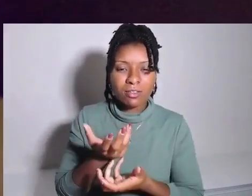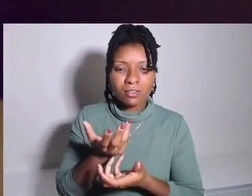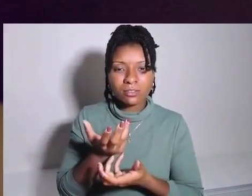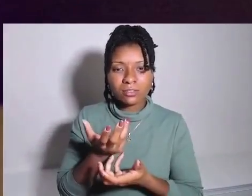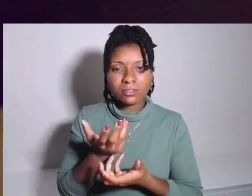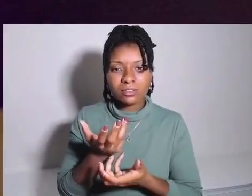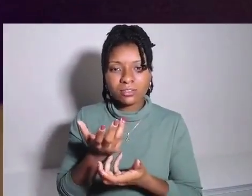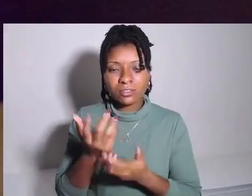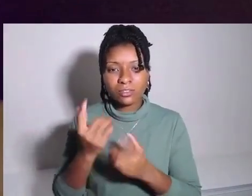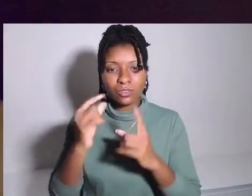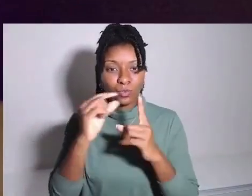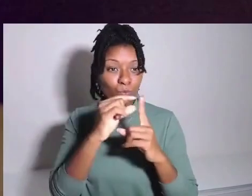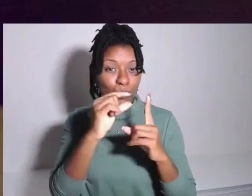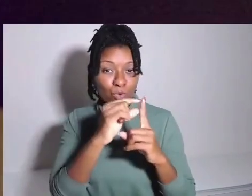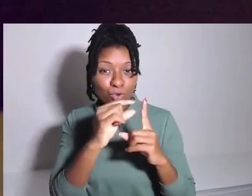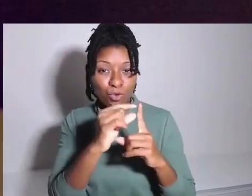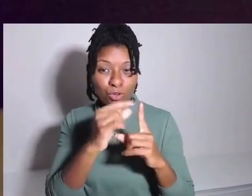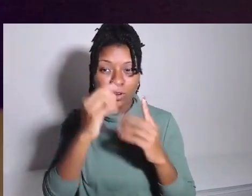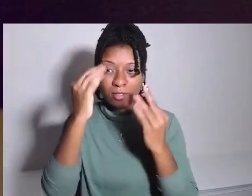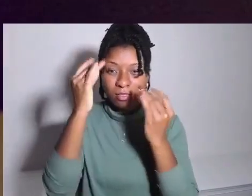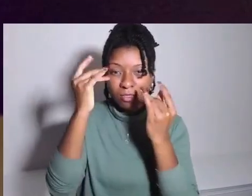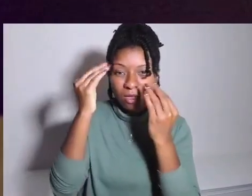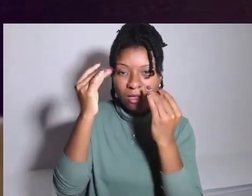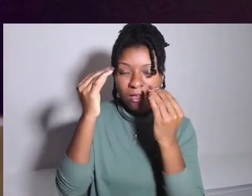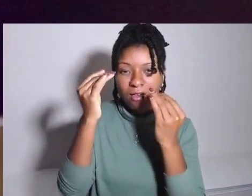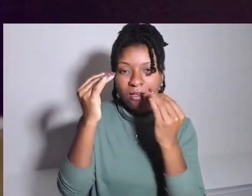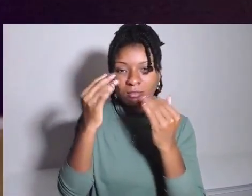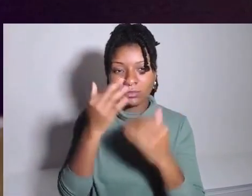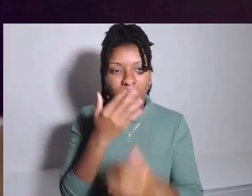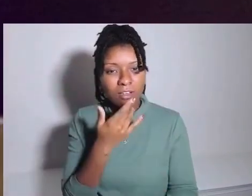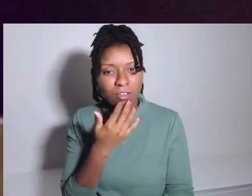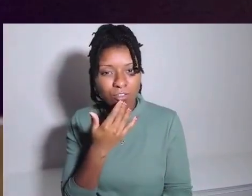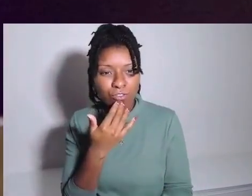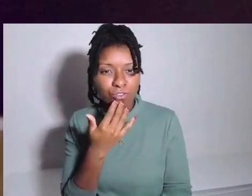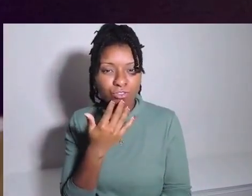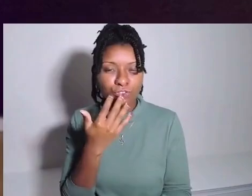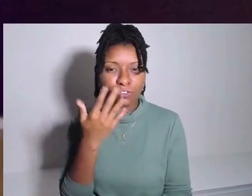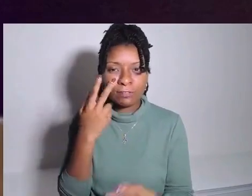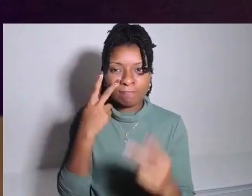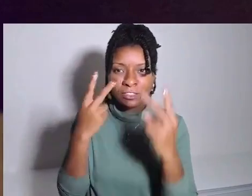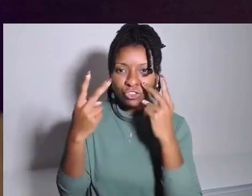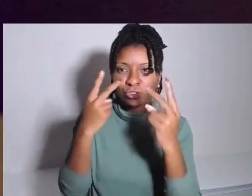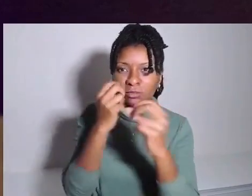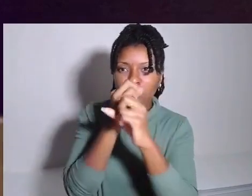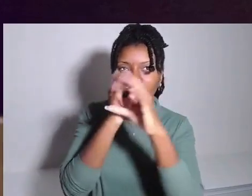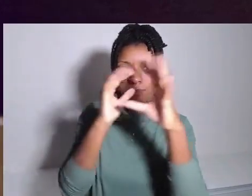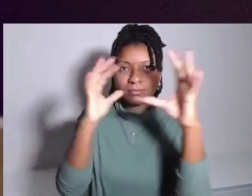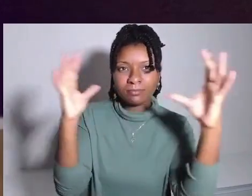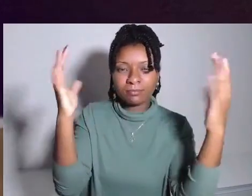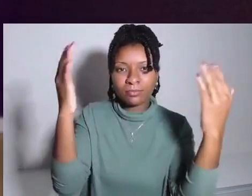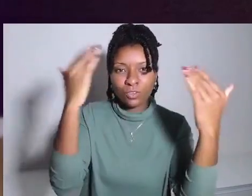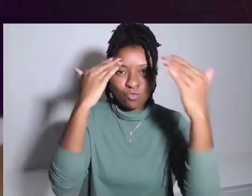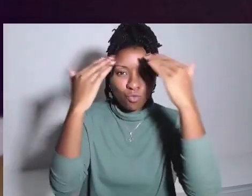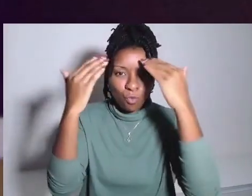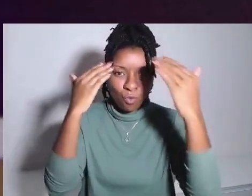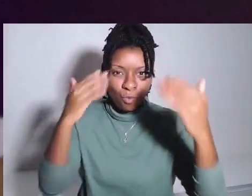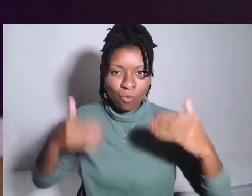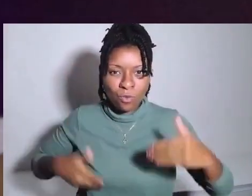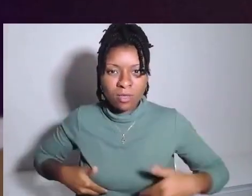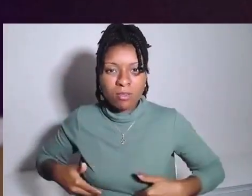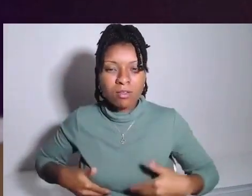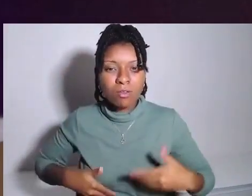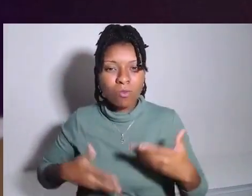What is the word? What is the thought? What is the color? What is the vision? What is the knowing? What is